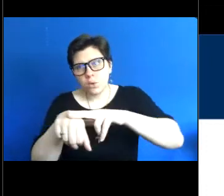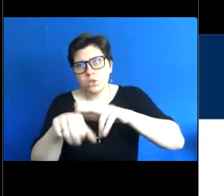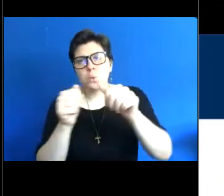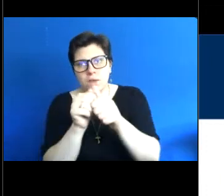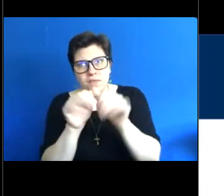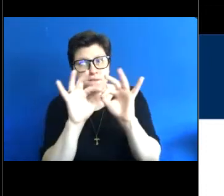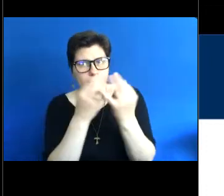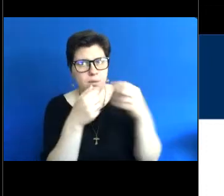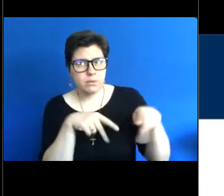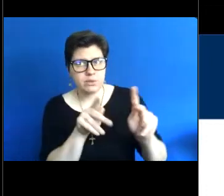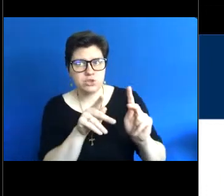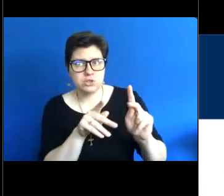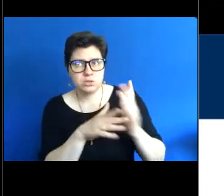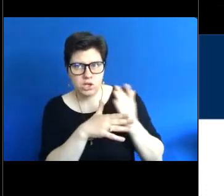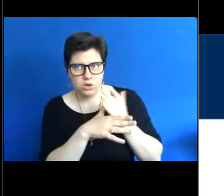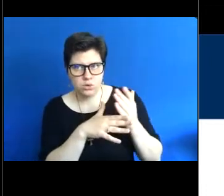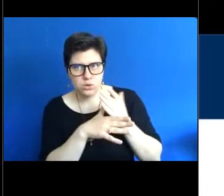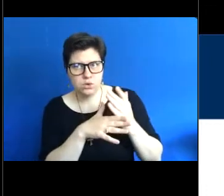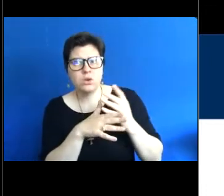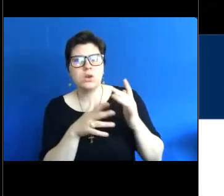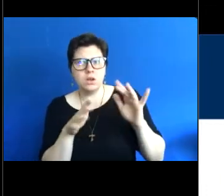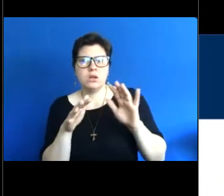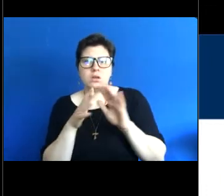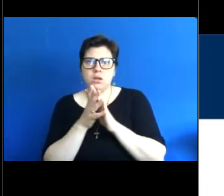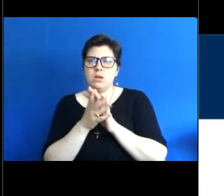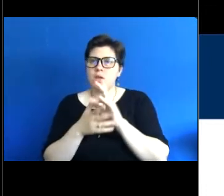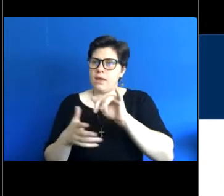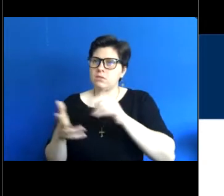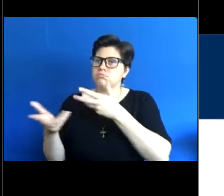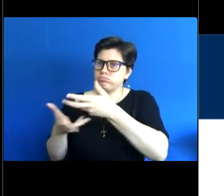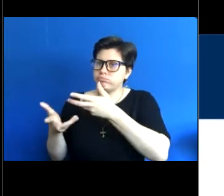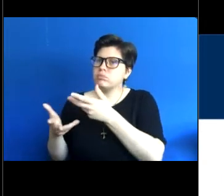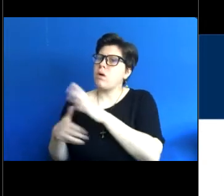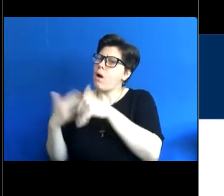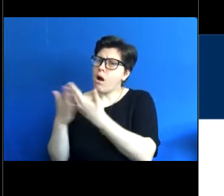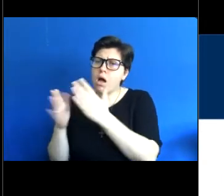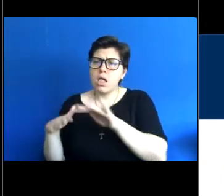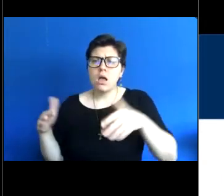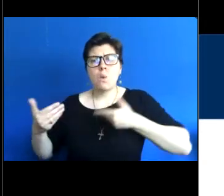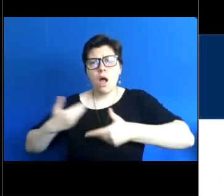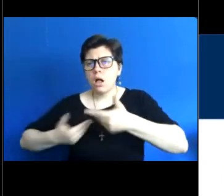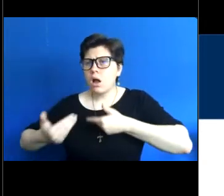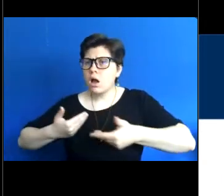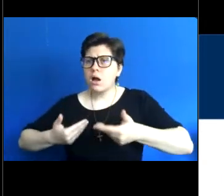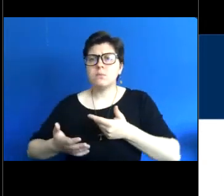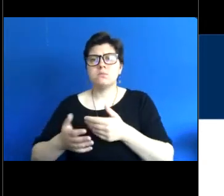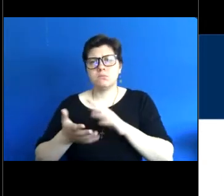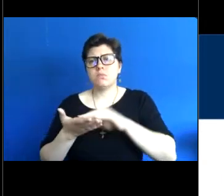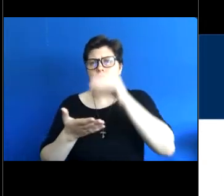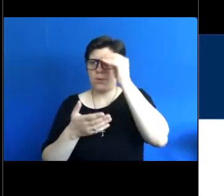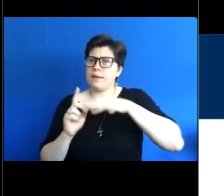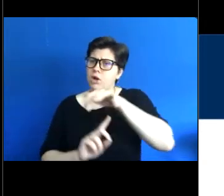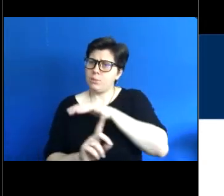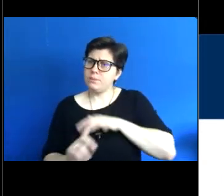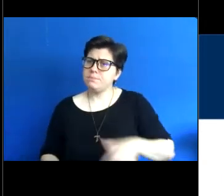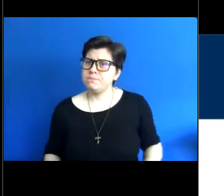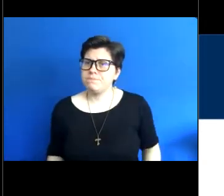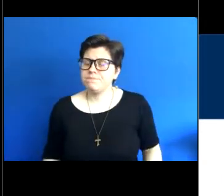kind of engage in that and to share that all children are welcome in our learning environments.